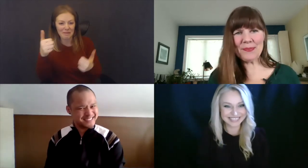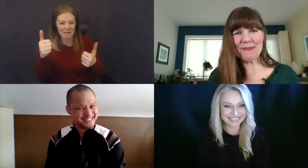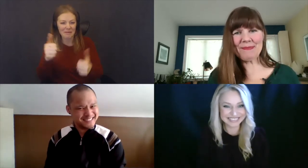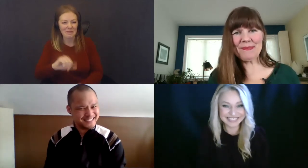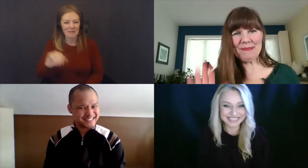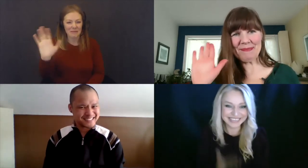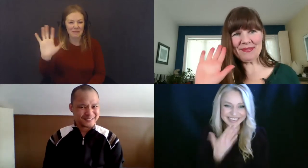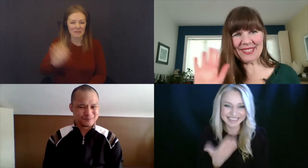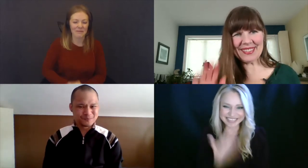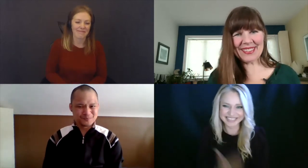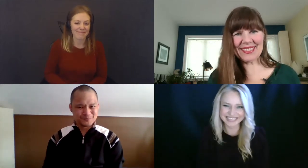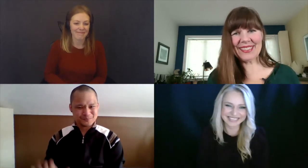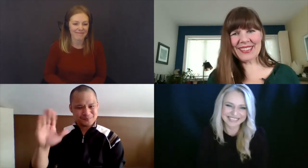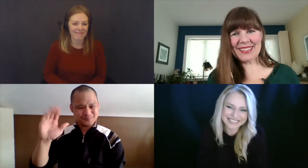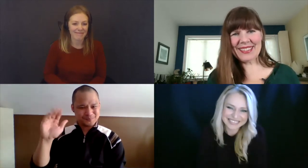Okay.